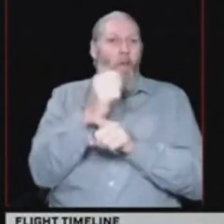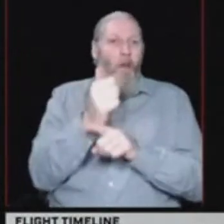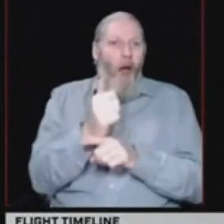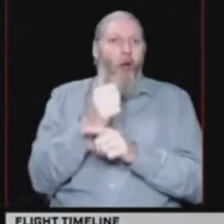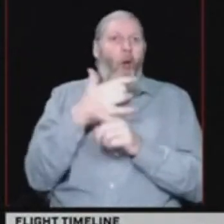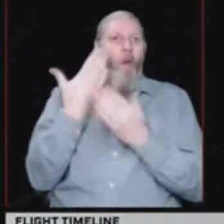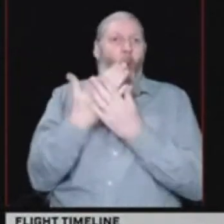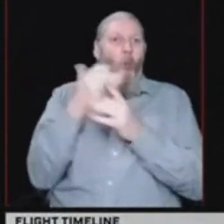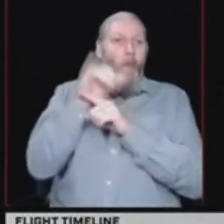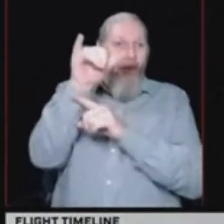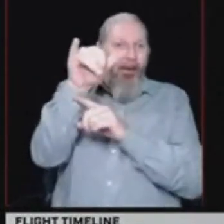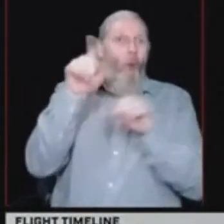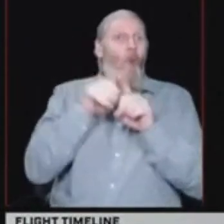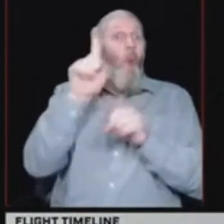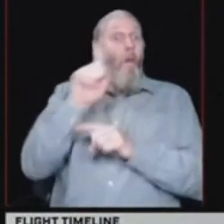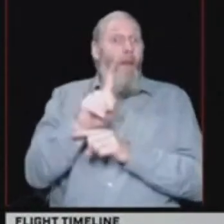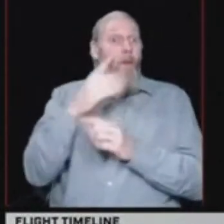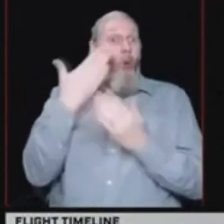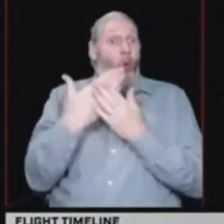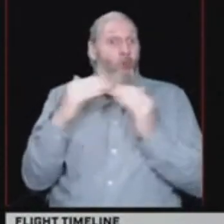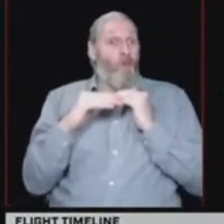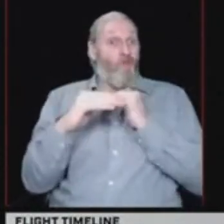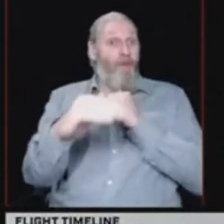see that she has come home safely.